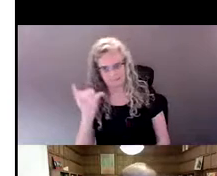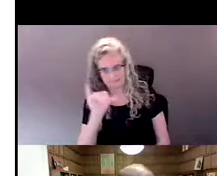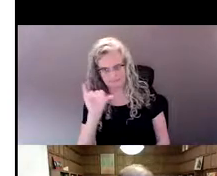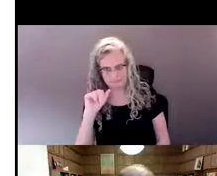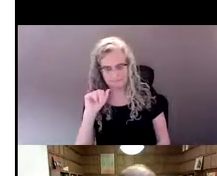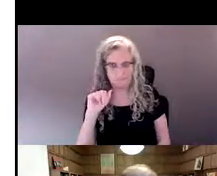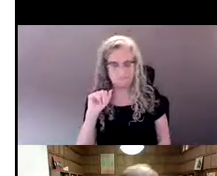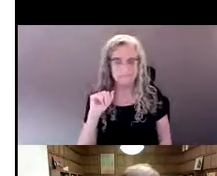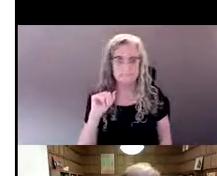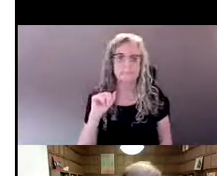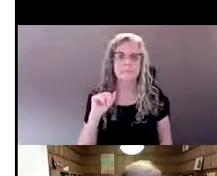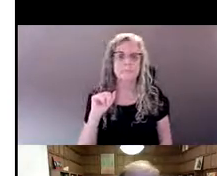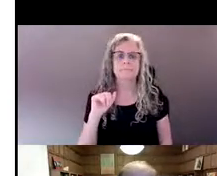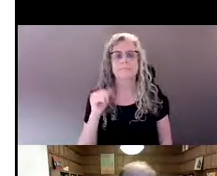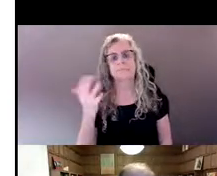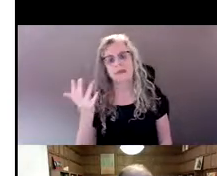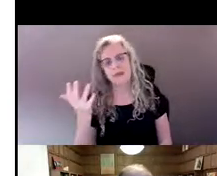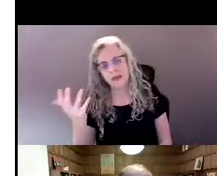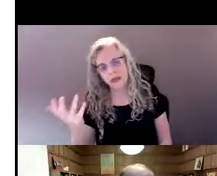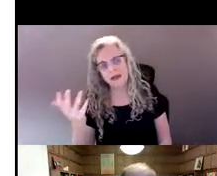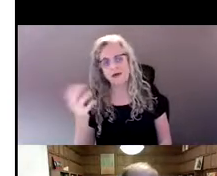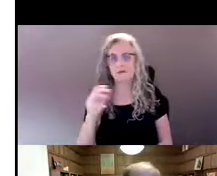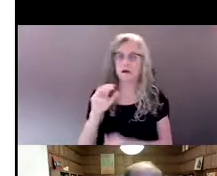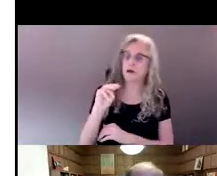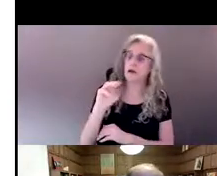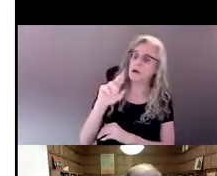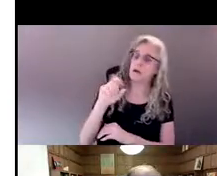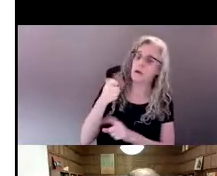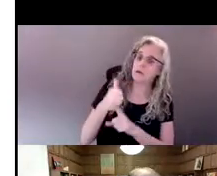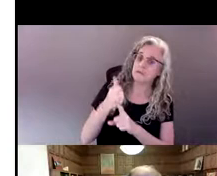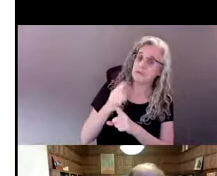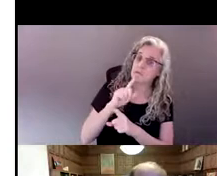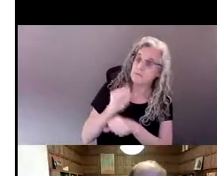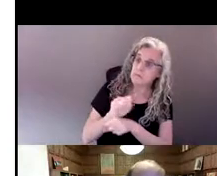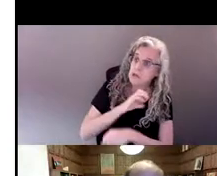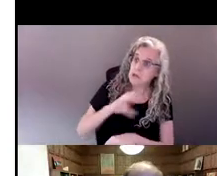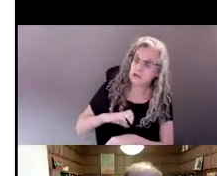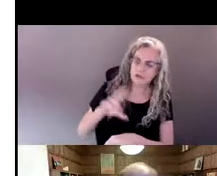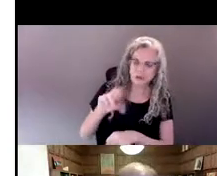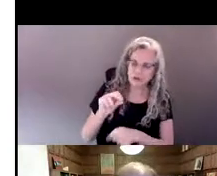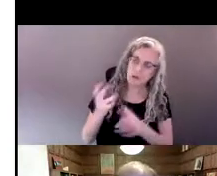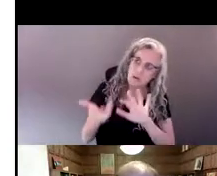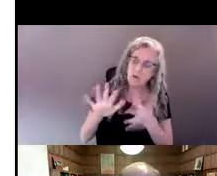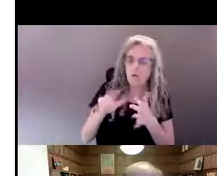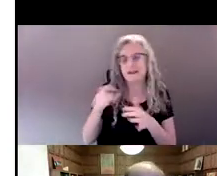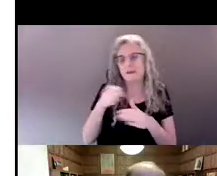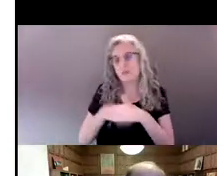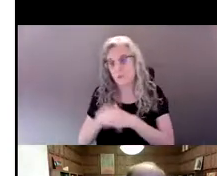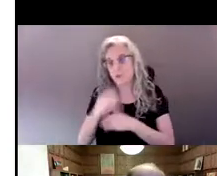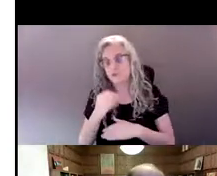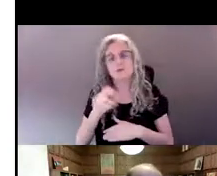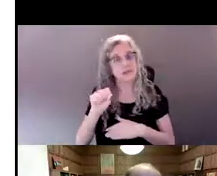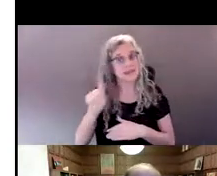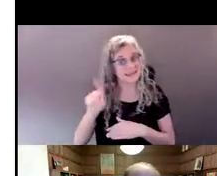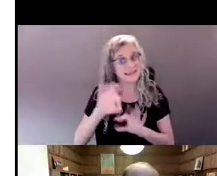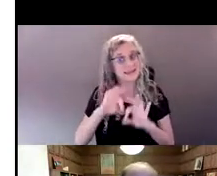Now you could say, well, Karl Marx is not really a Christian. He was born Jewish. It's a fact that his family converted